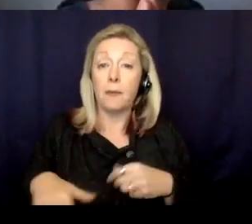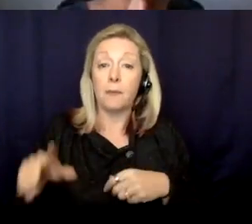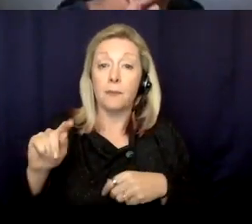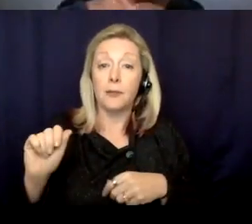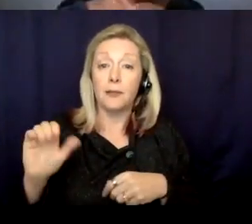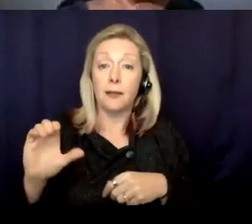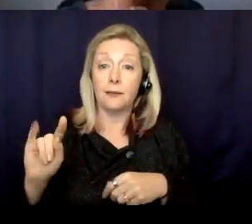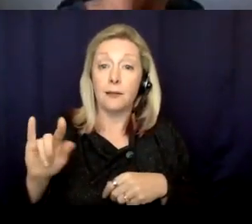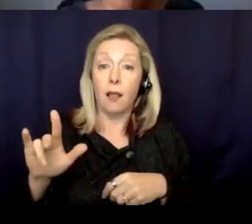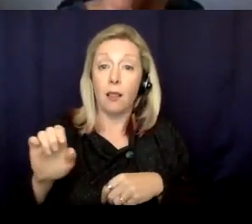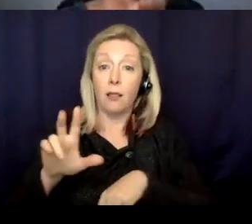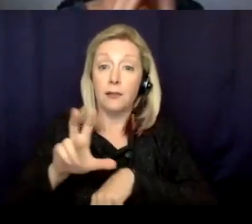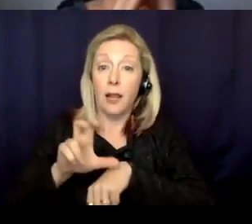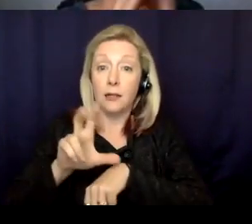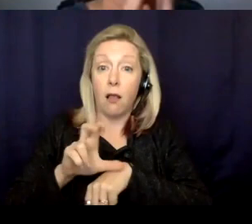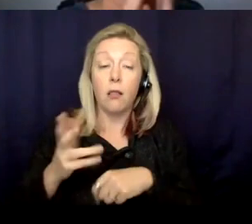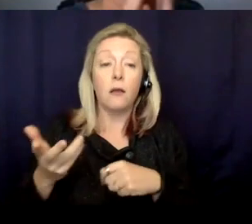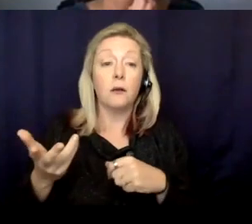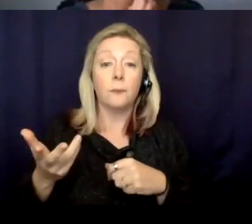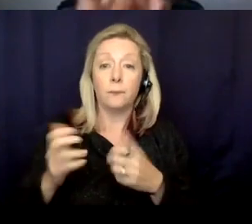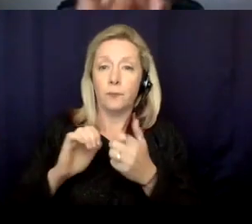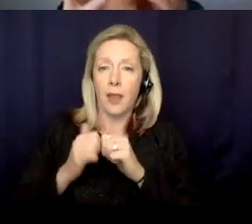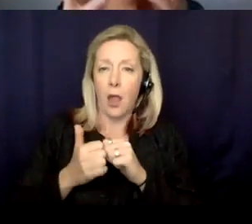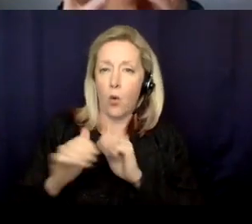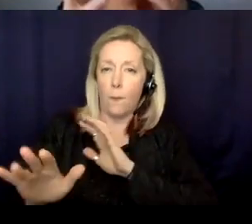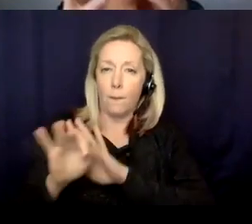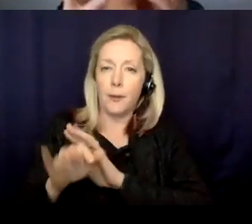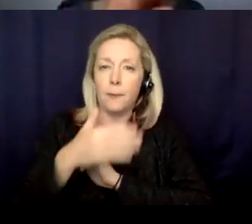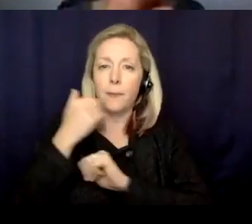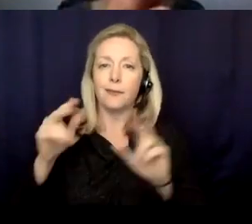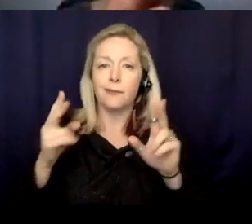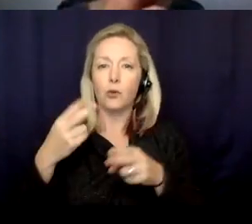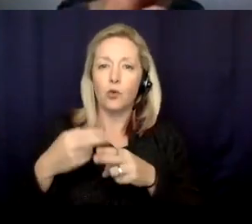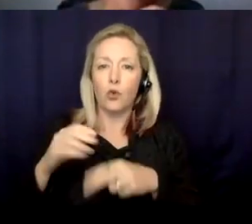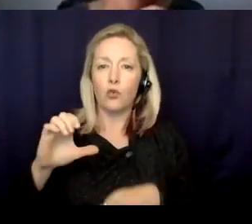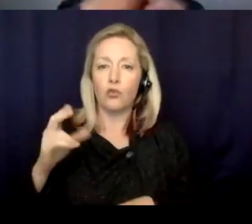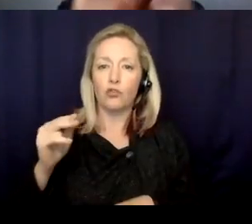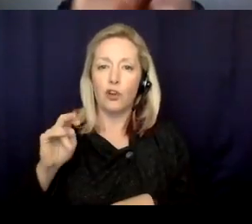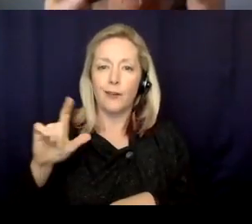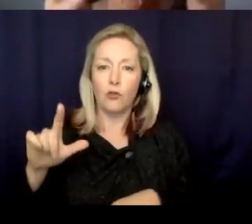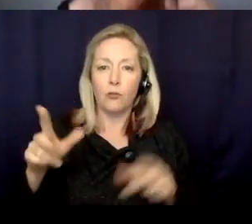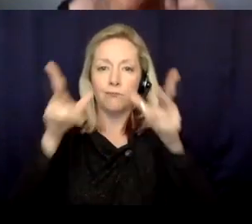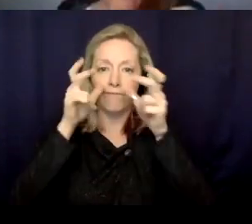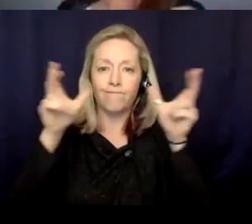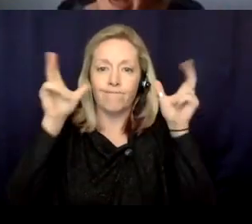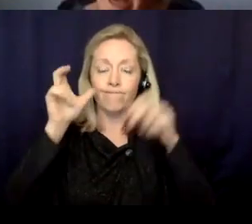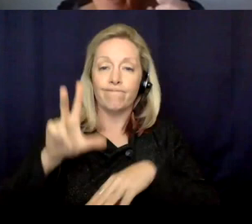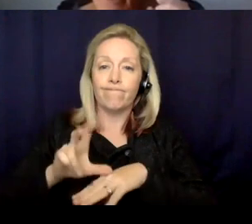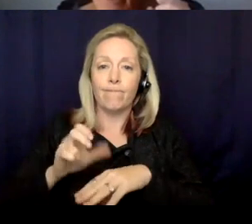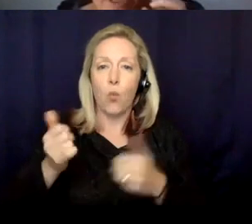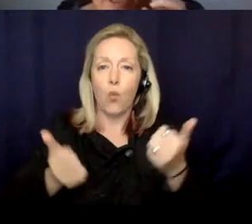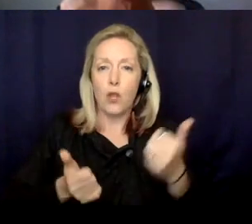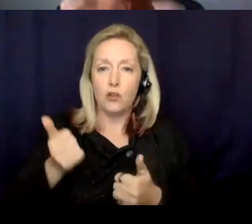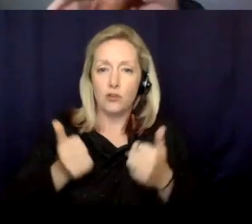tactily? How can we make it so that they're going to receive that information? Which